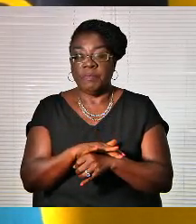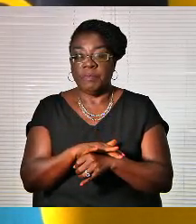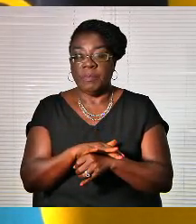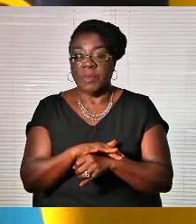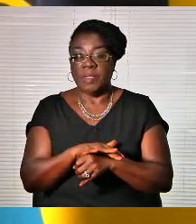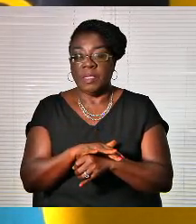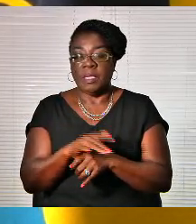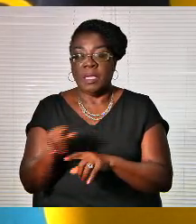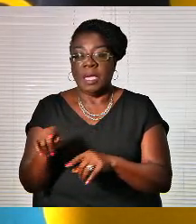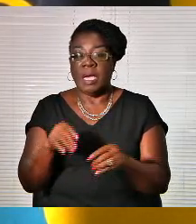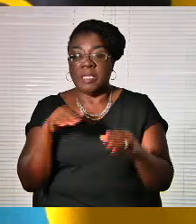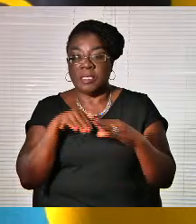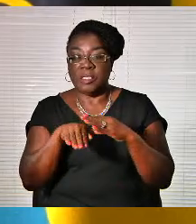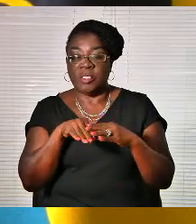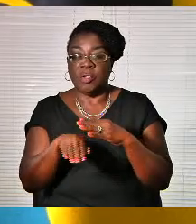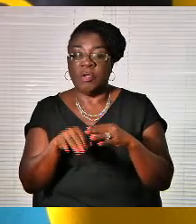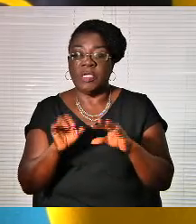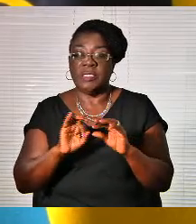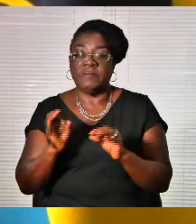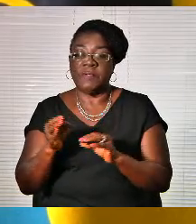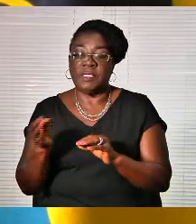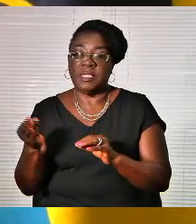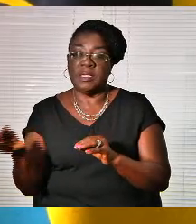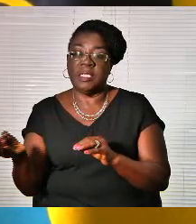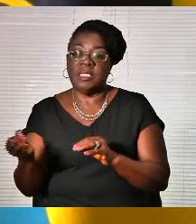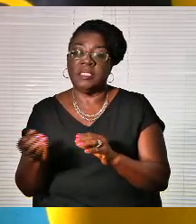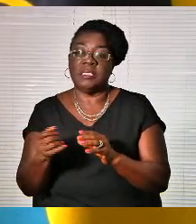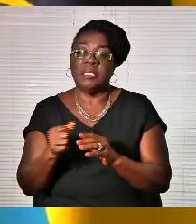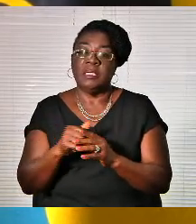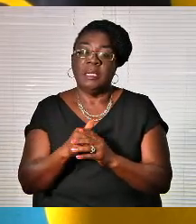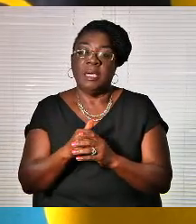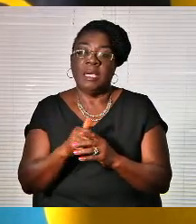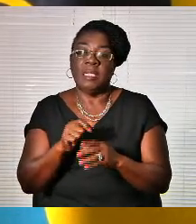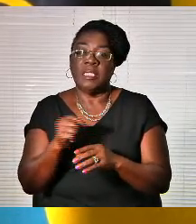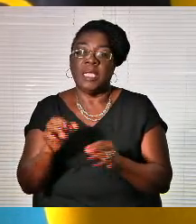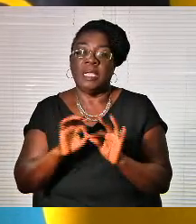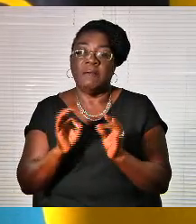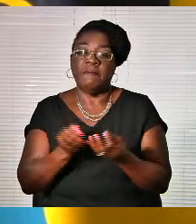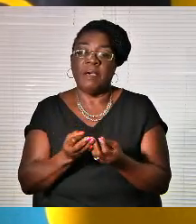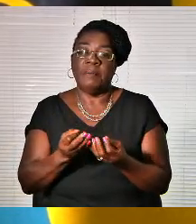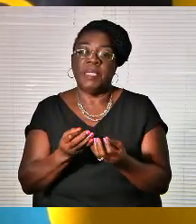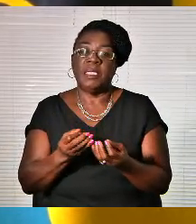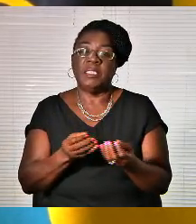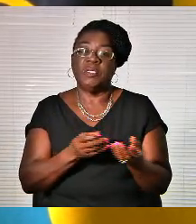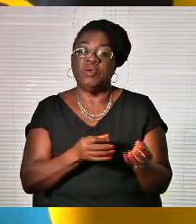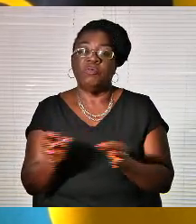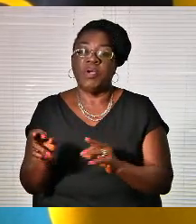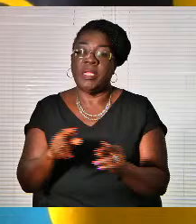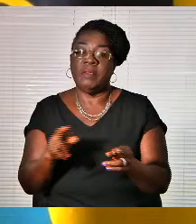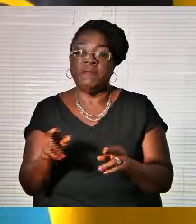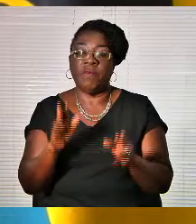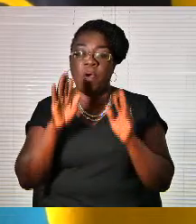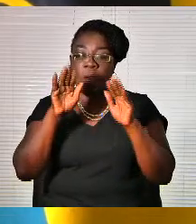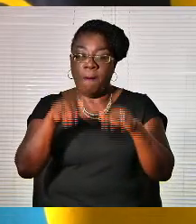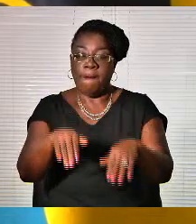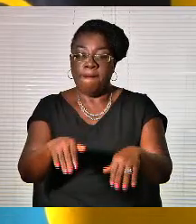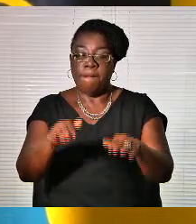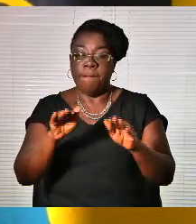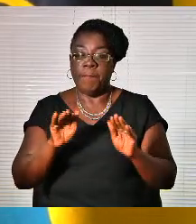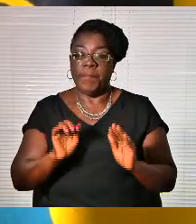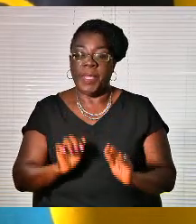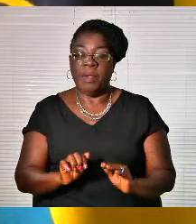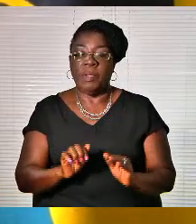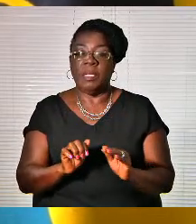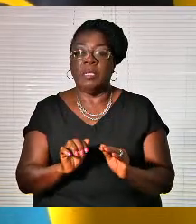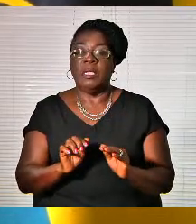as a storage facility until such time as bodies are ready for burial. To date, and with